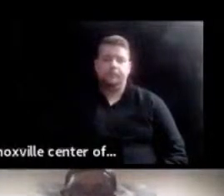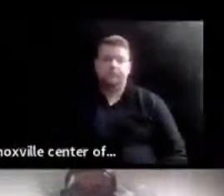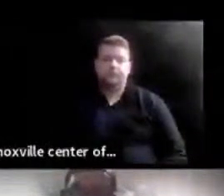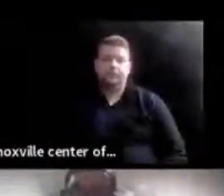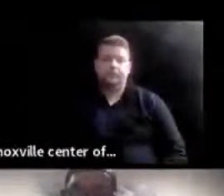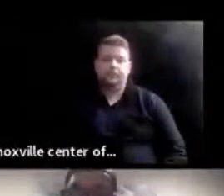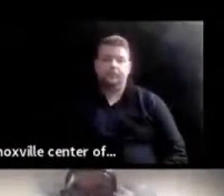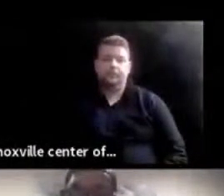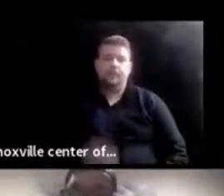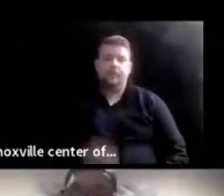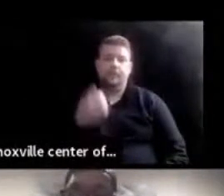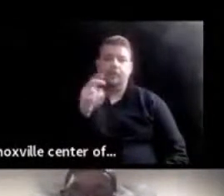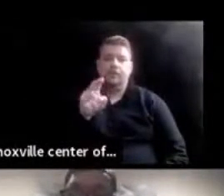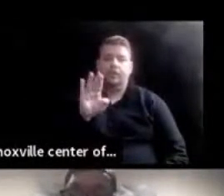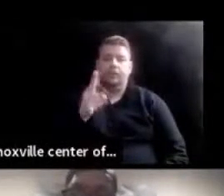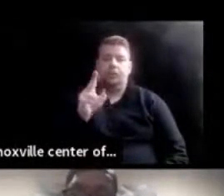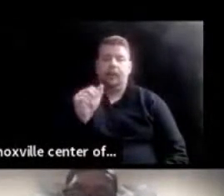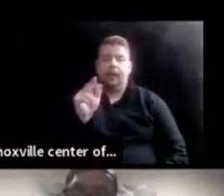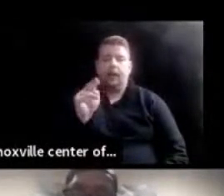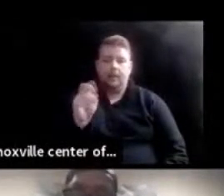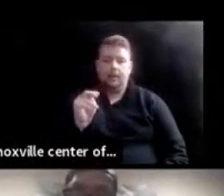So, Dr. Buchanan,